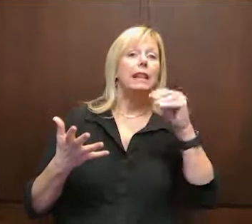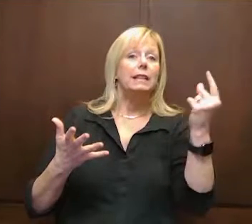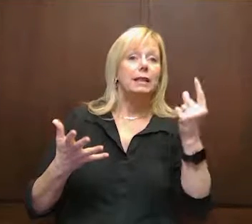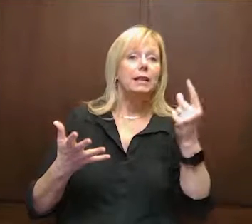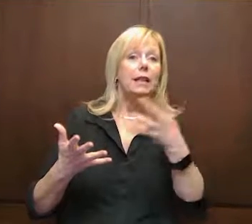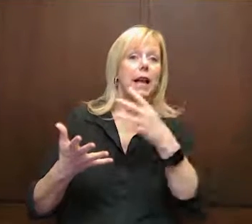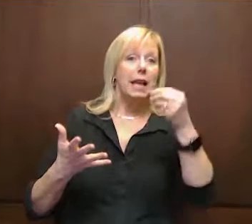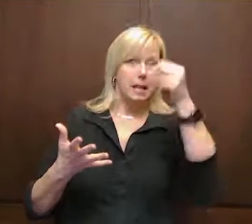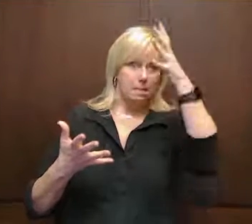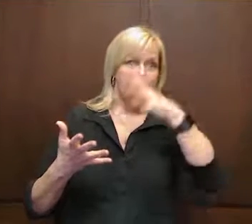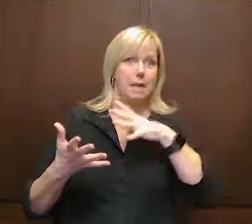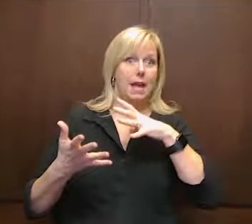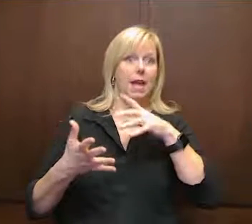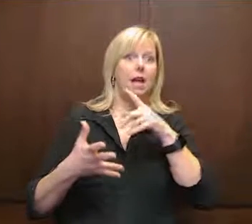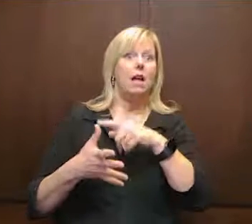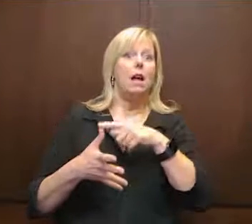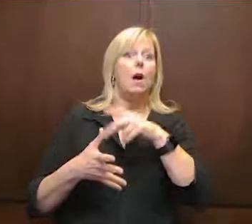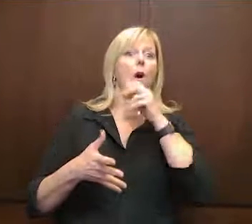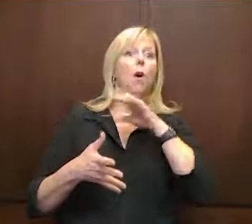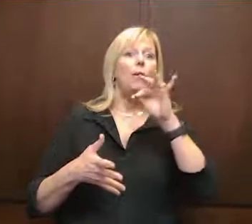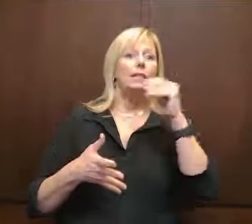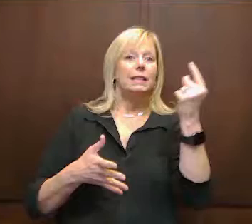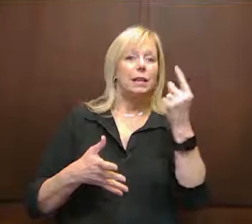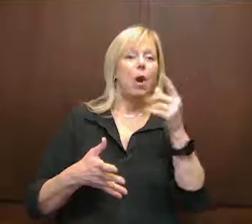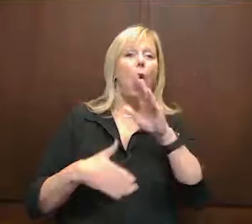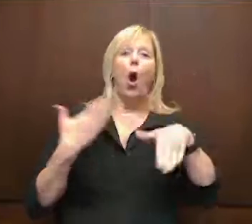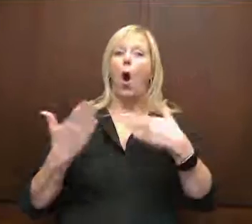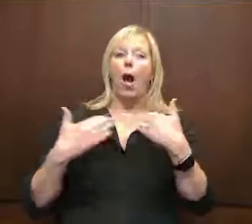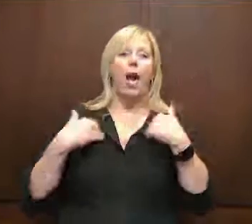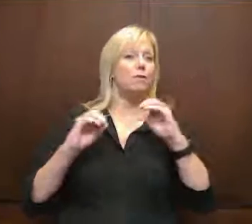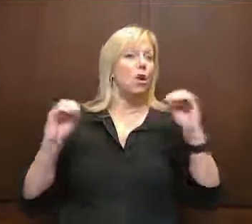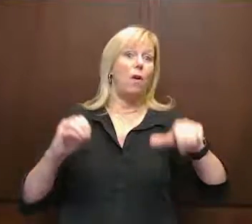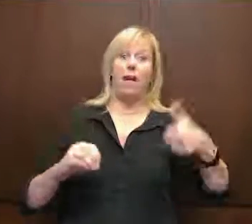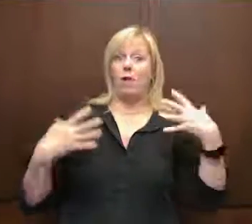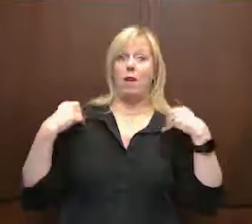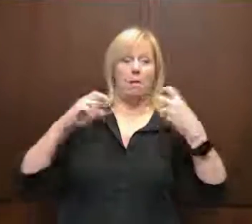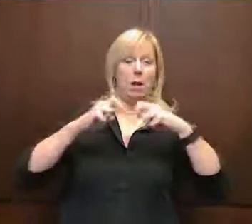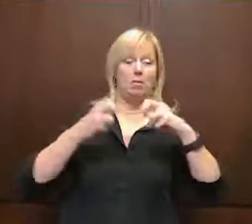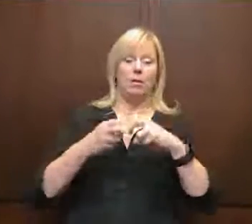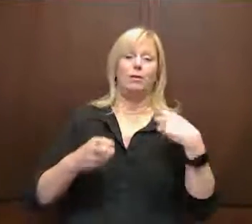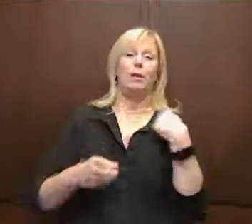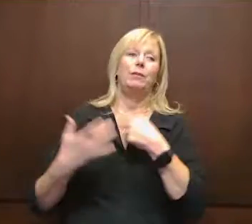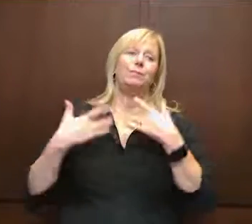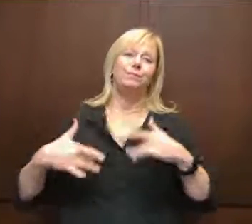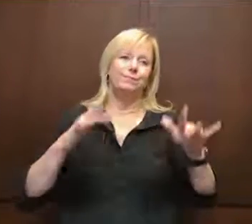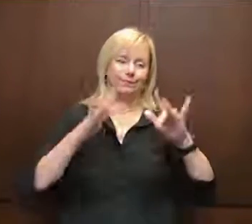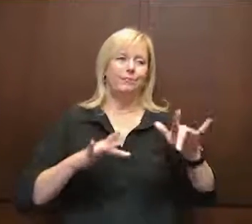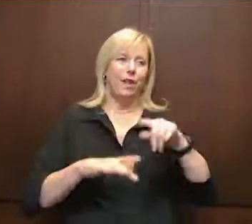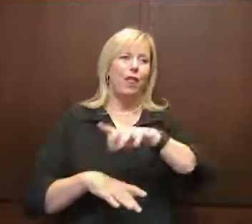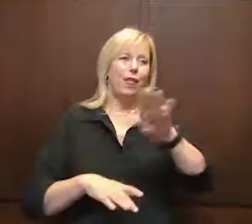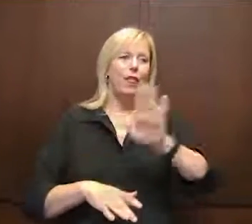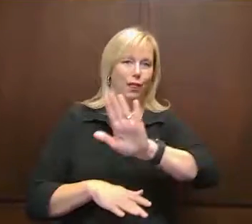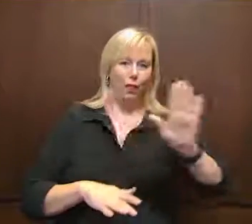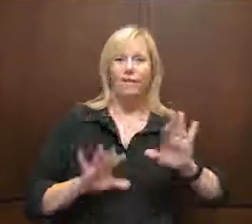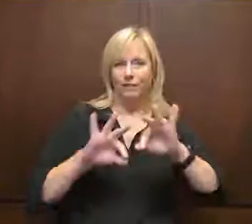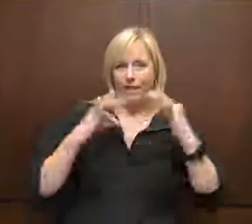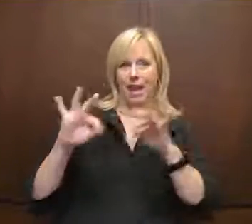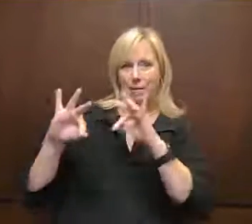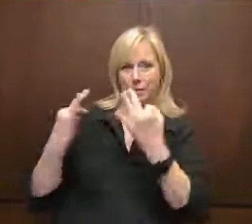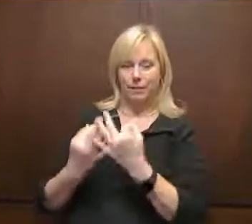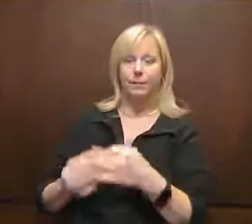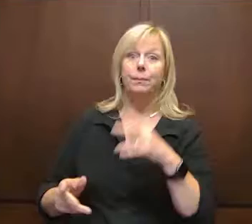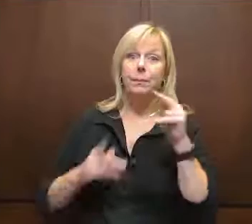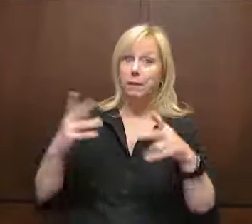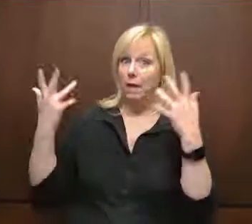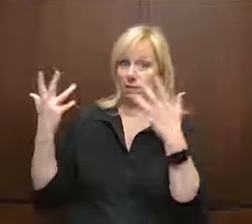and a male in his 90s, all who had unknown health conditions. And our thoughts and prayers go out to them and their families. For those that